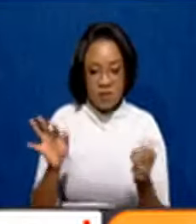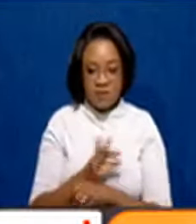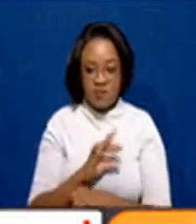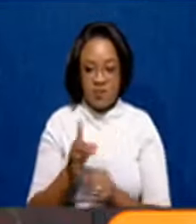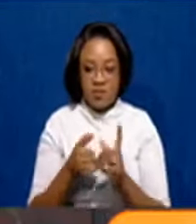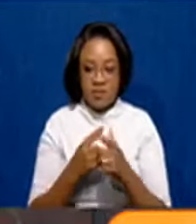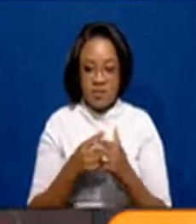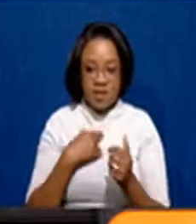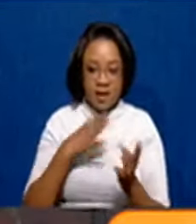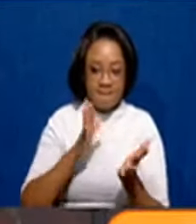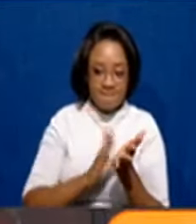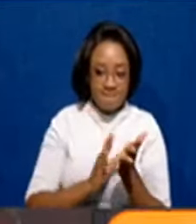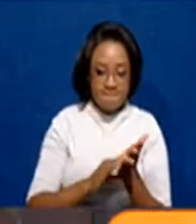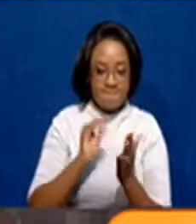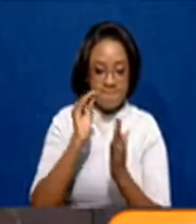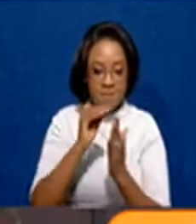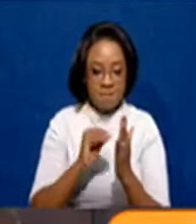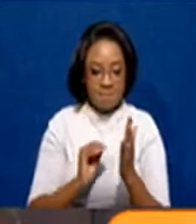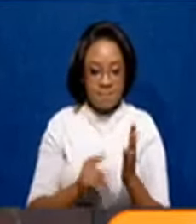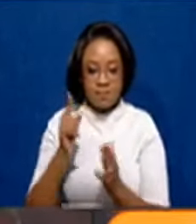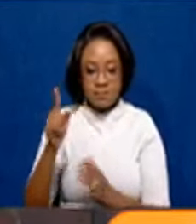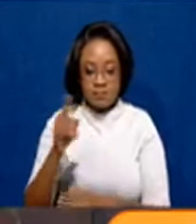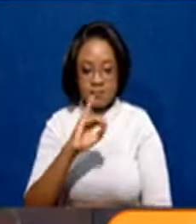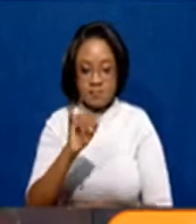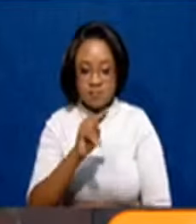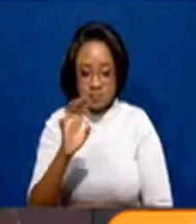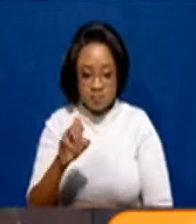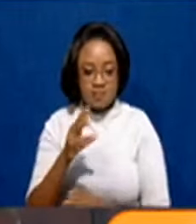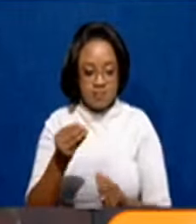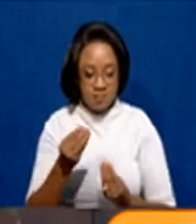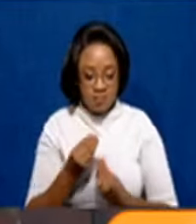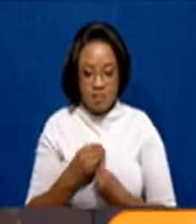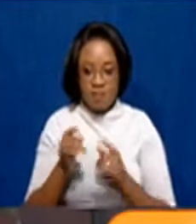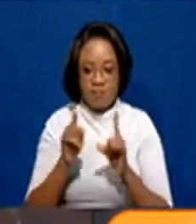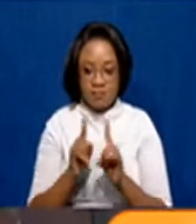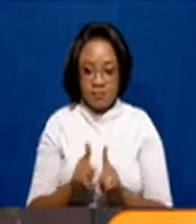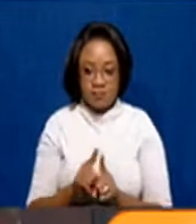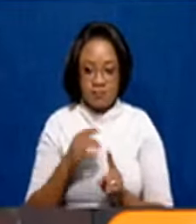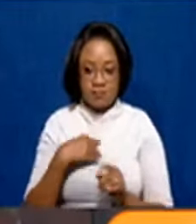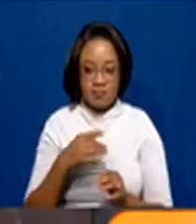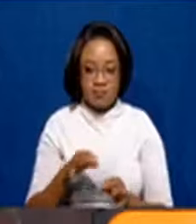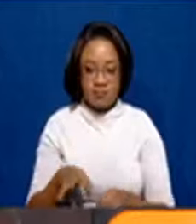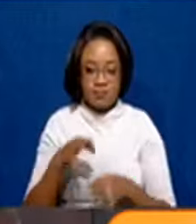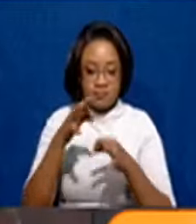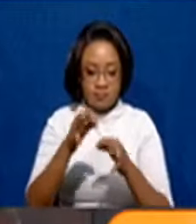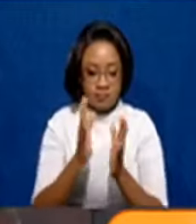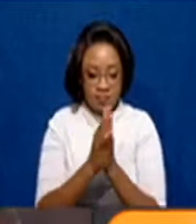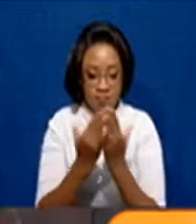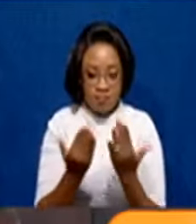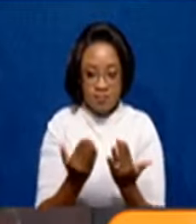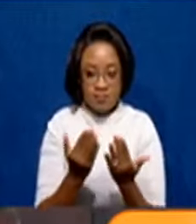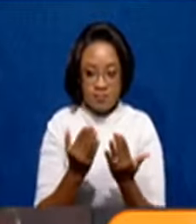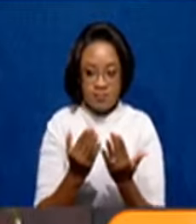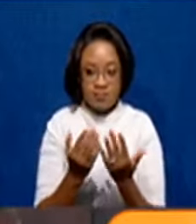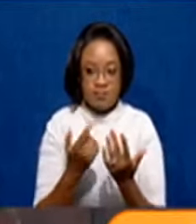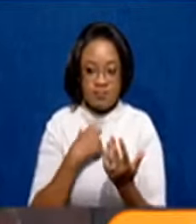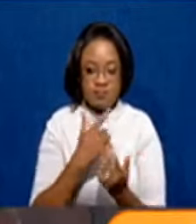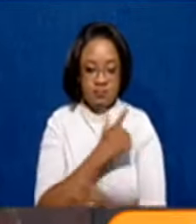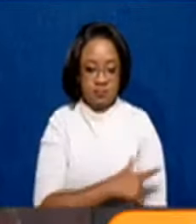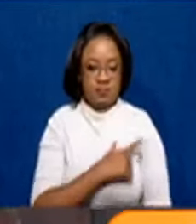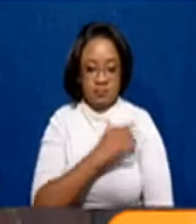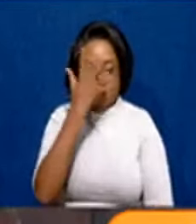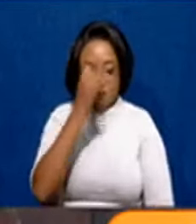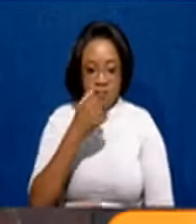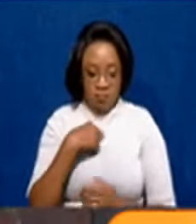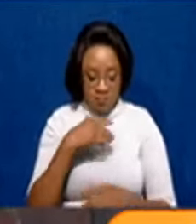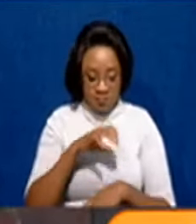some comments which Jane heartfully received, and I also did the foreword to the book, so I'm lucky that I